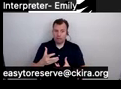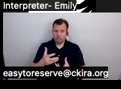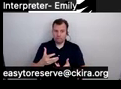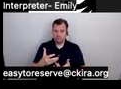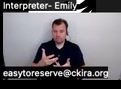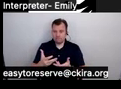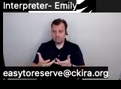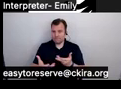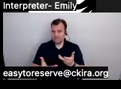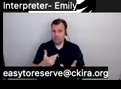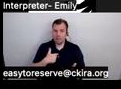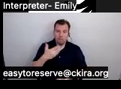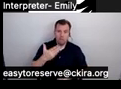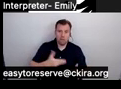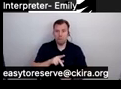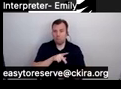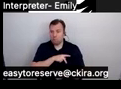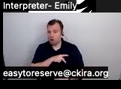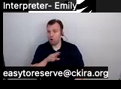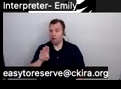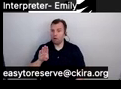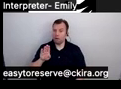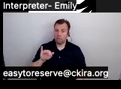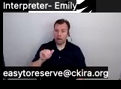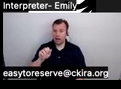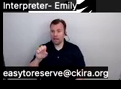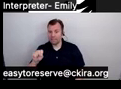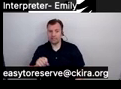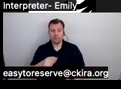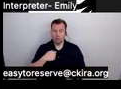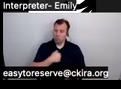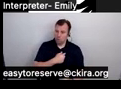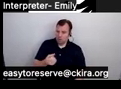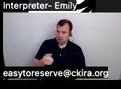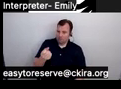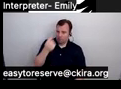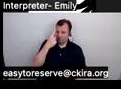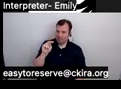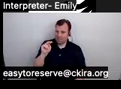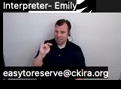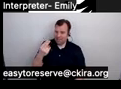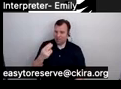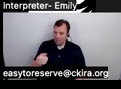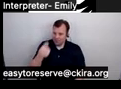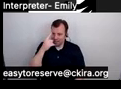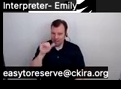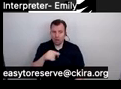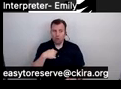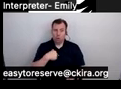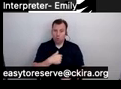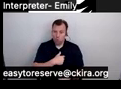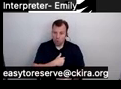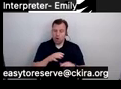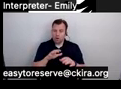be, personal biases that are involved, and NIH understands this, okay? And so I think, NIH is doing some things to